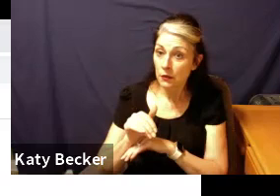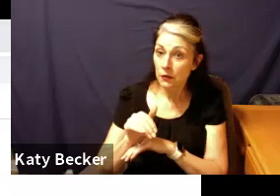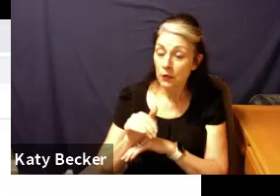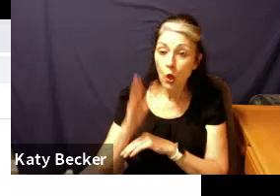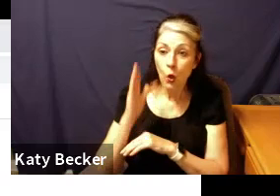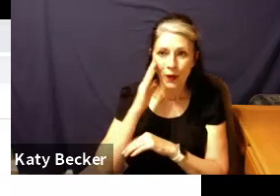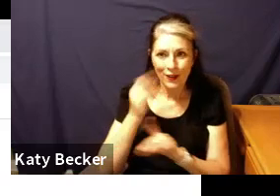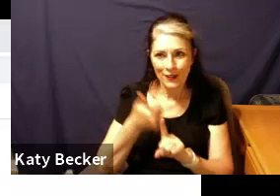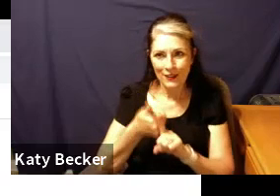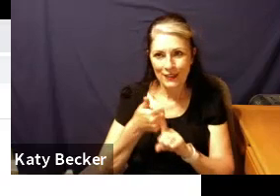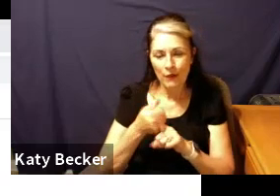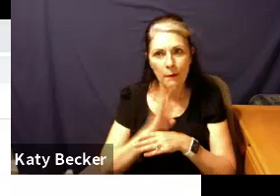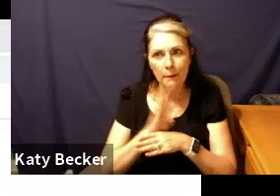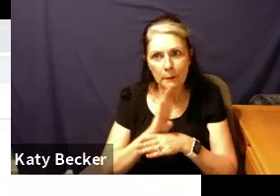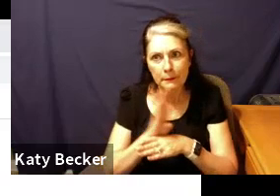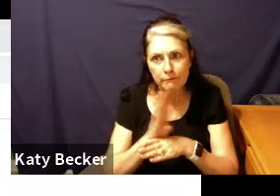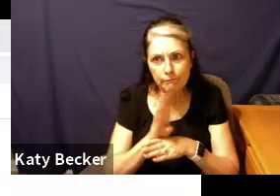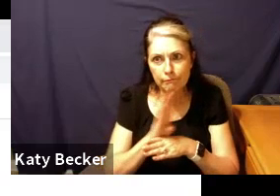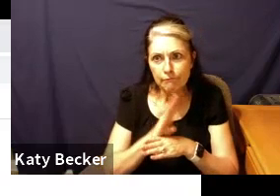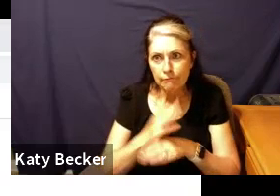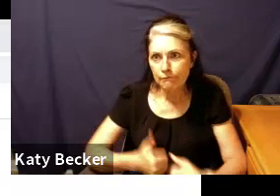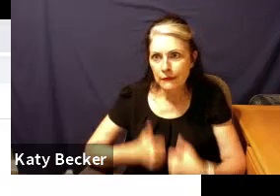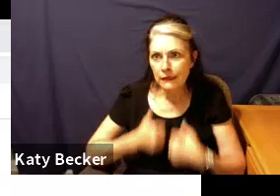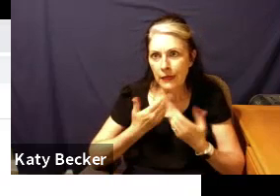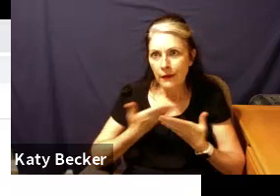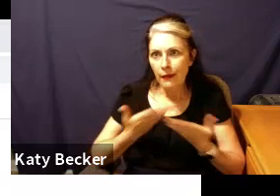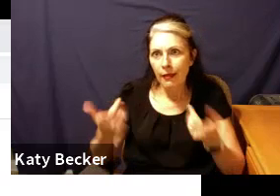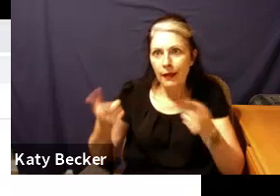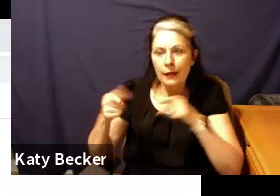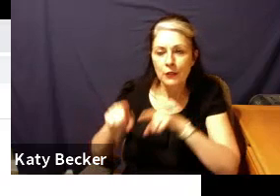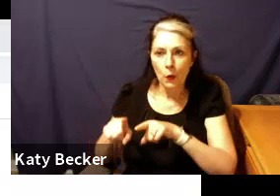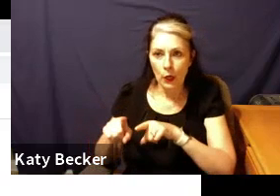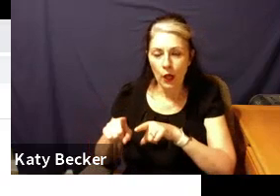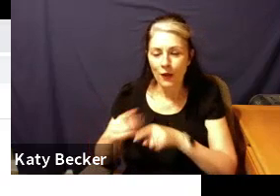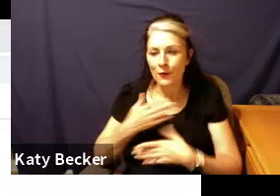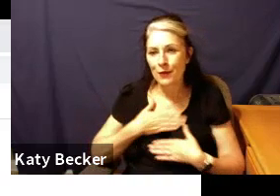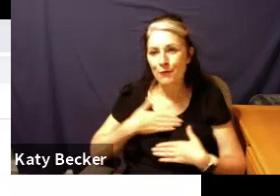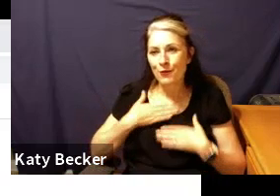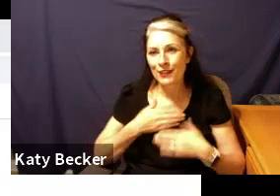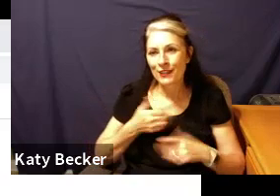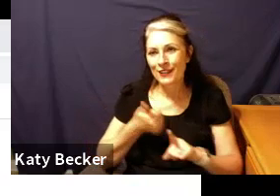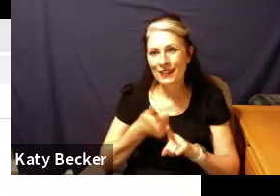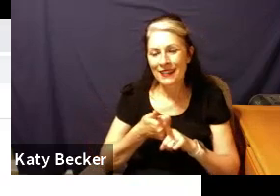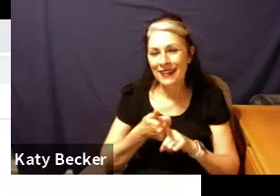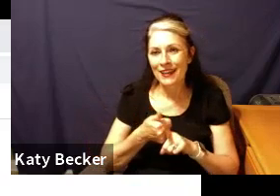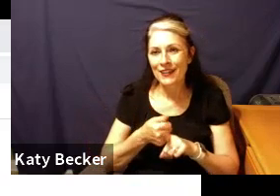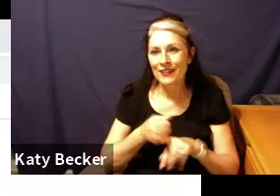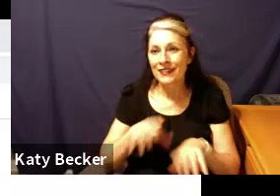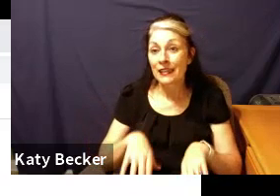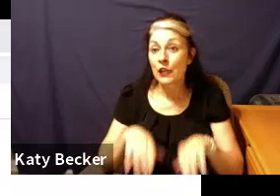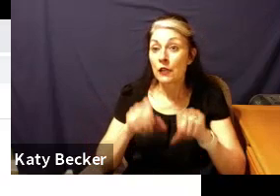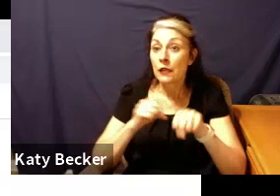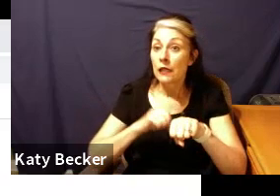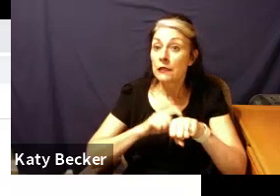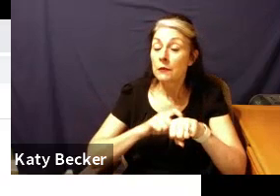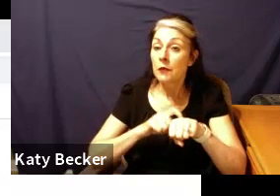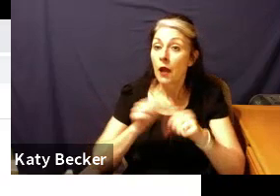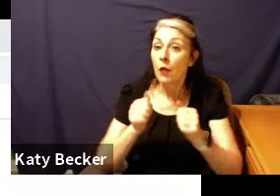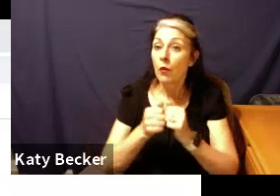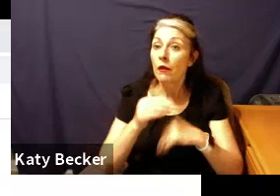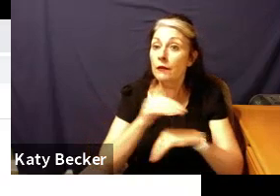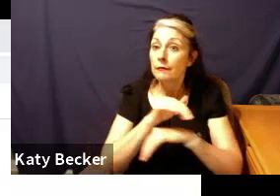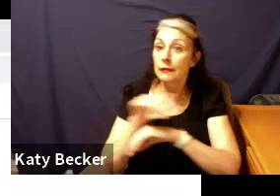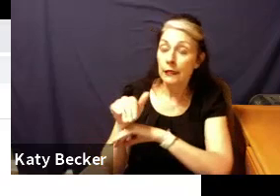know that you have very busy lives and lots of things going on. We appreciate you spending some time with us this